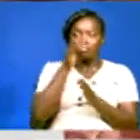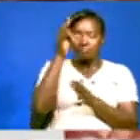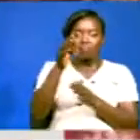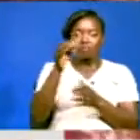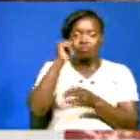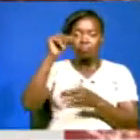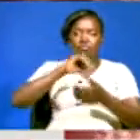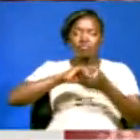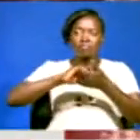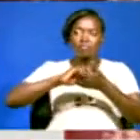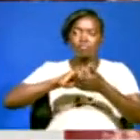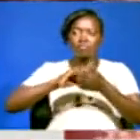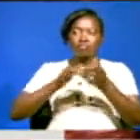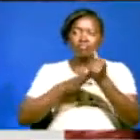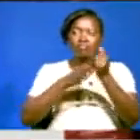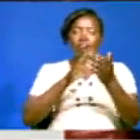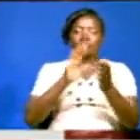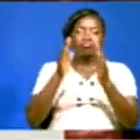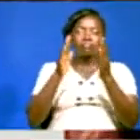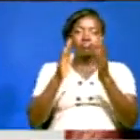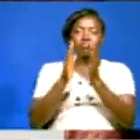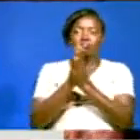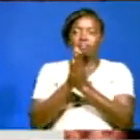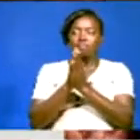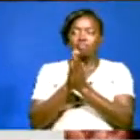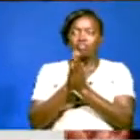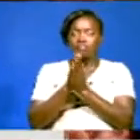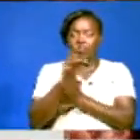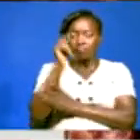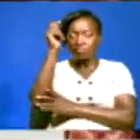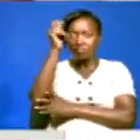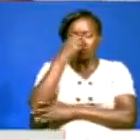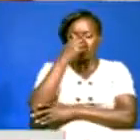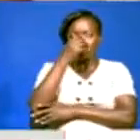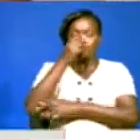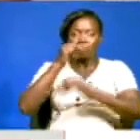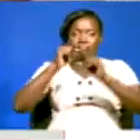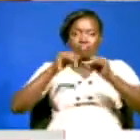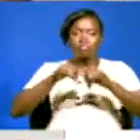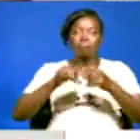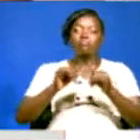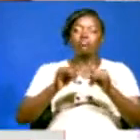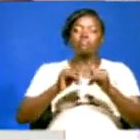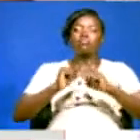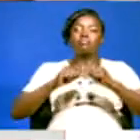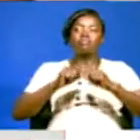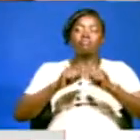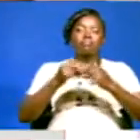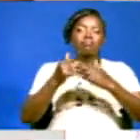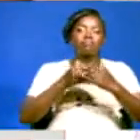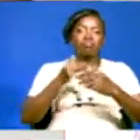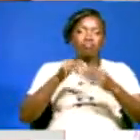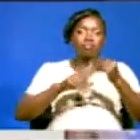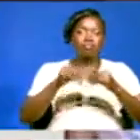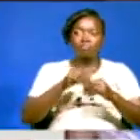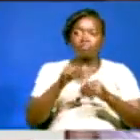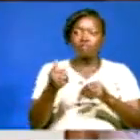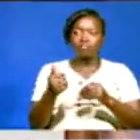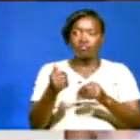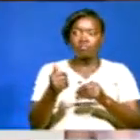engagements. The leader has commended President William Ruto for implementing agreements the party signed with his coalition prior to the August 9 general